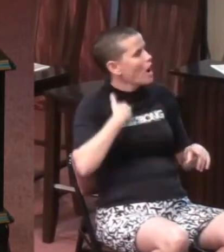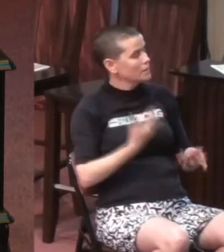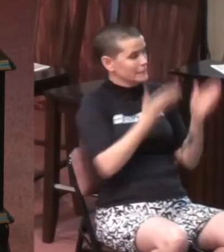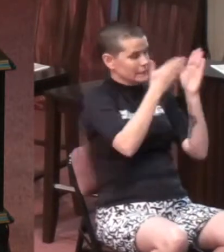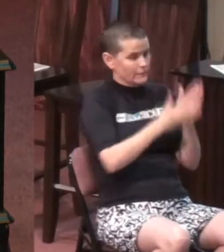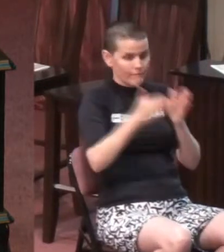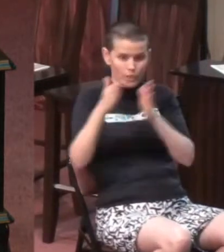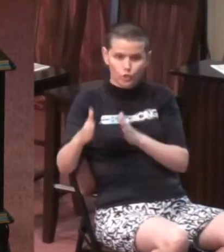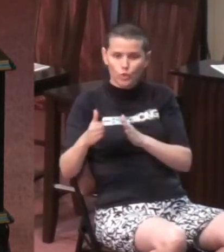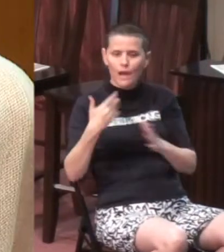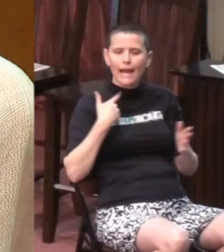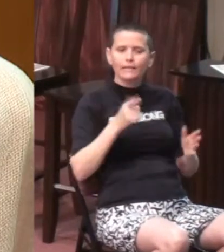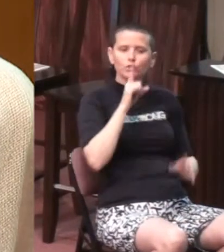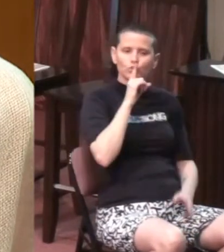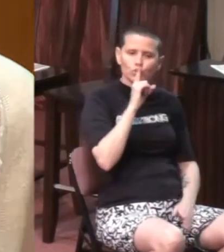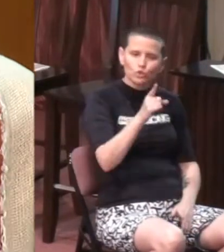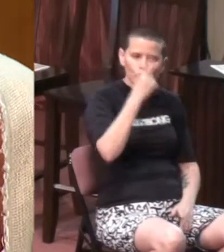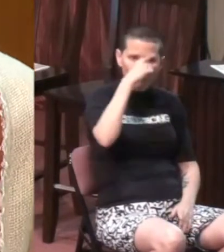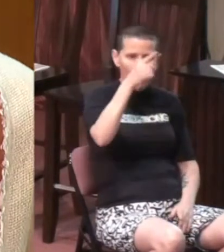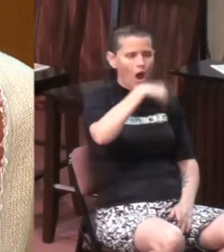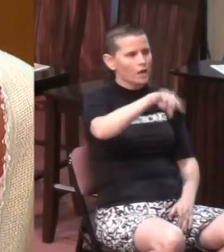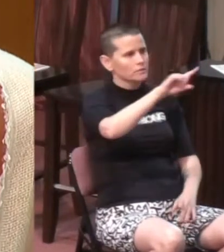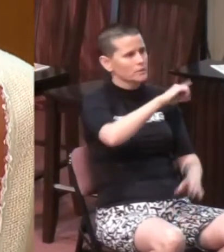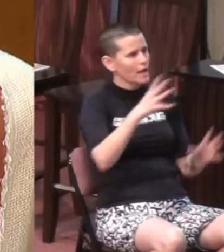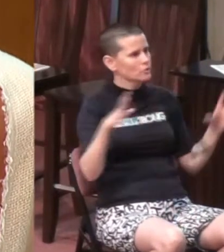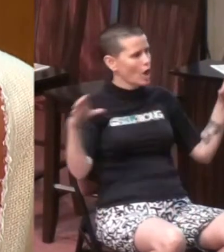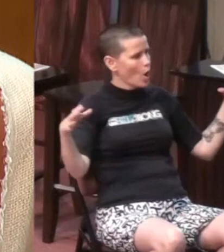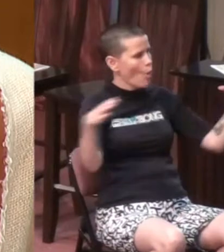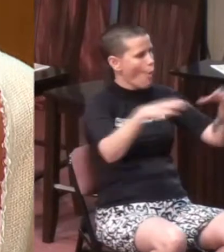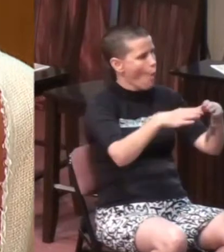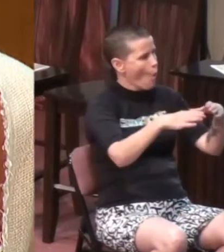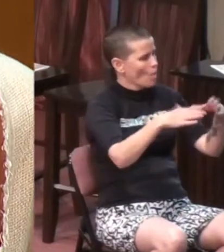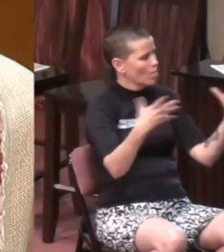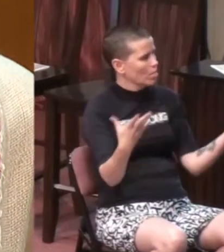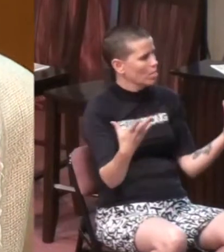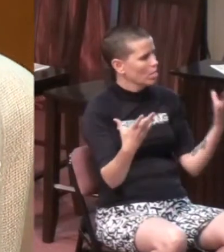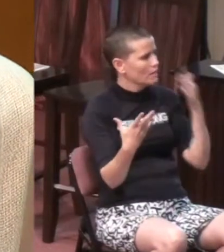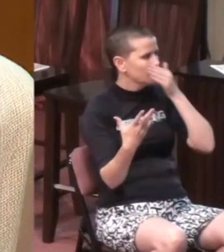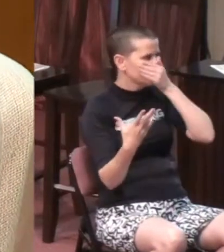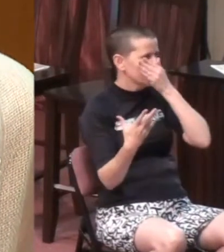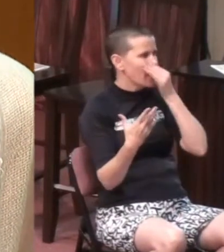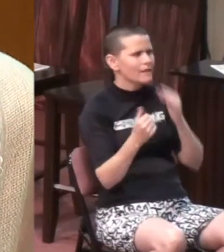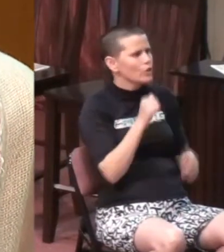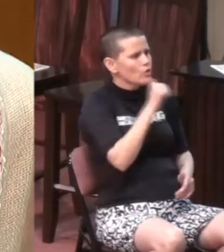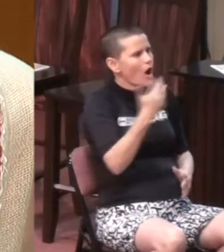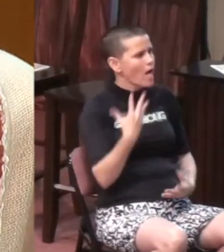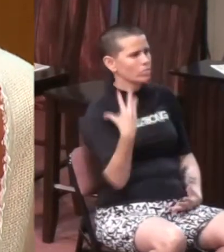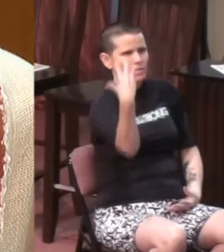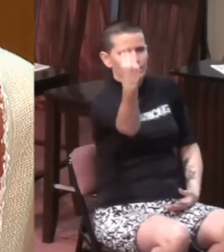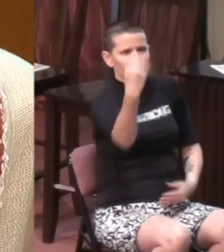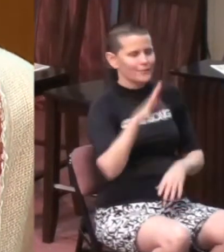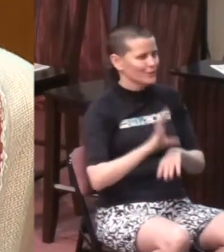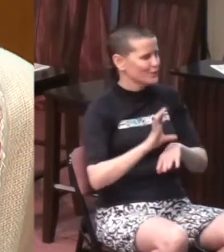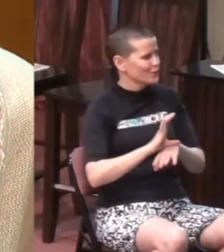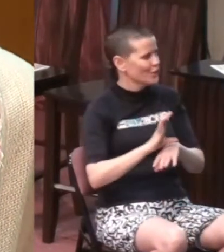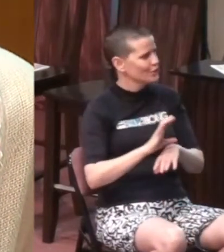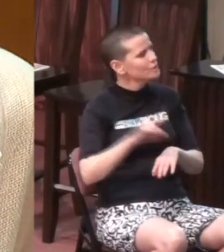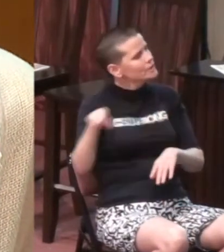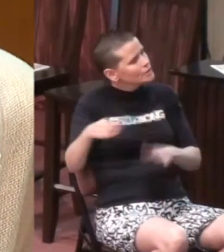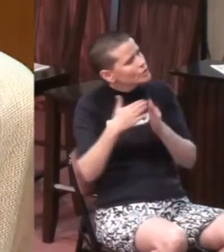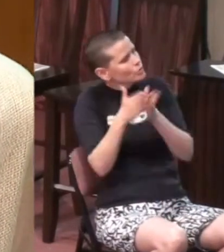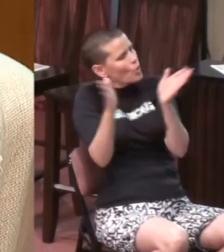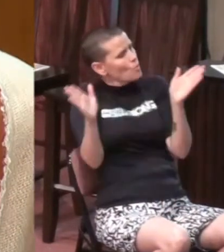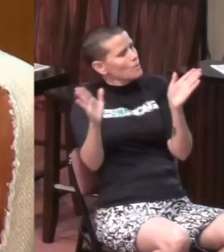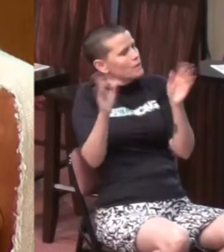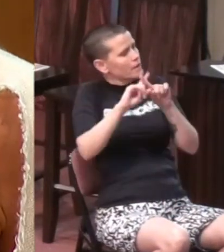by the way, she's not leaving. Lance is not leaving. They are here in our ministry. It's just she needs to open this door for her to be of service in that